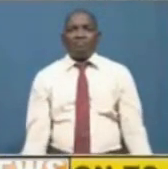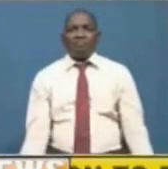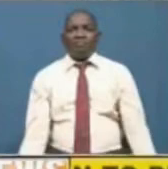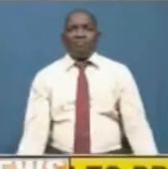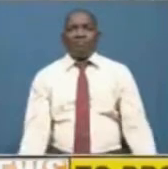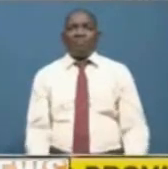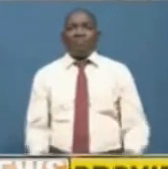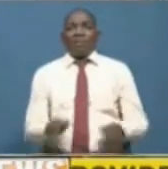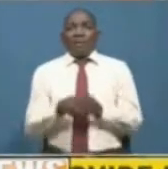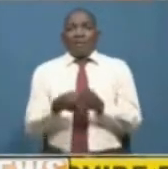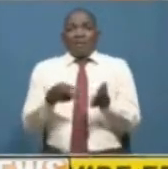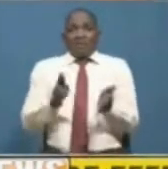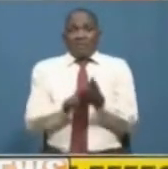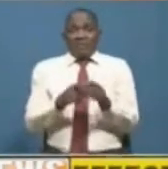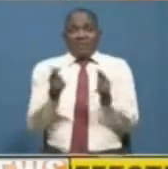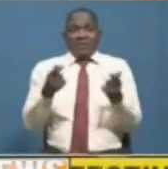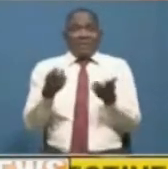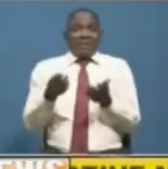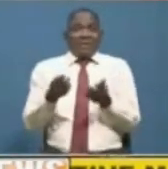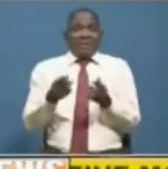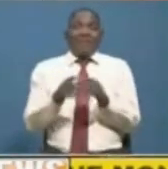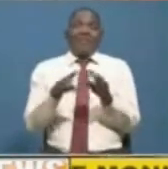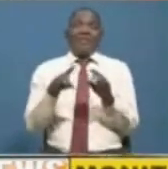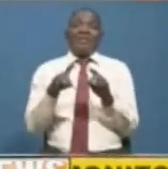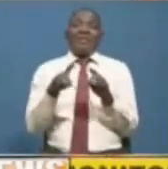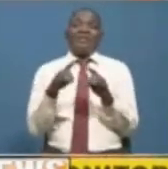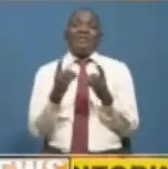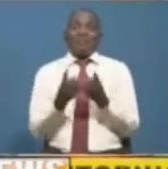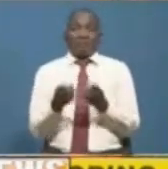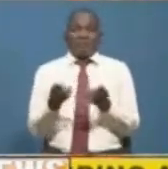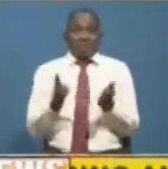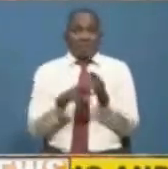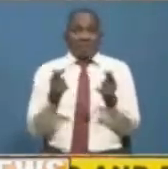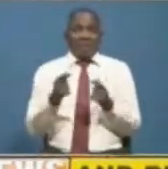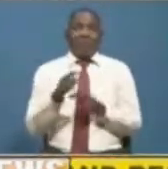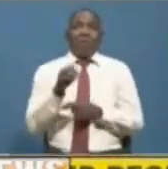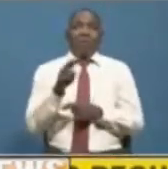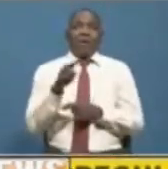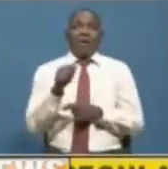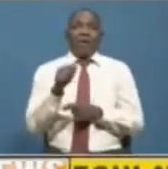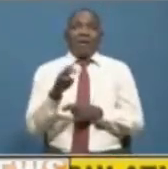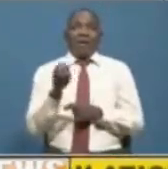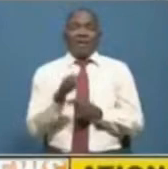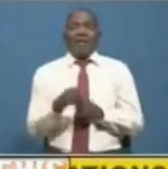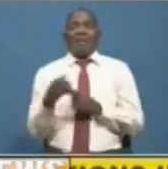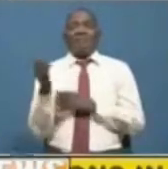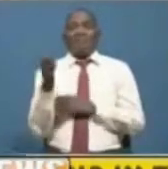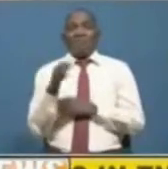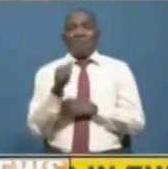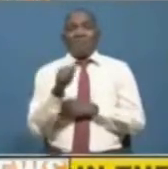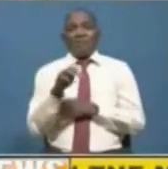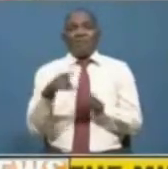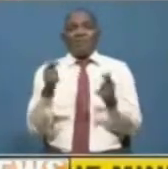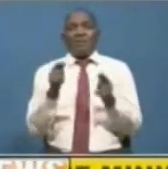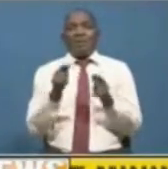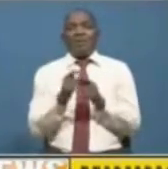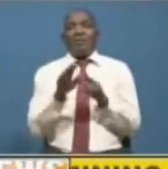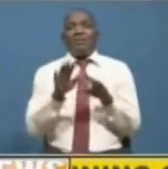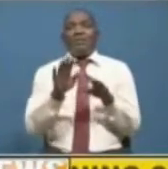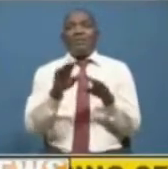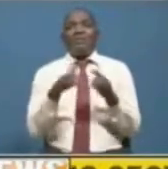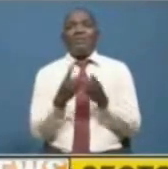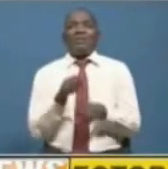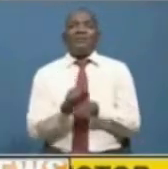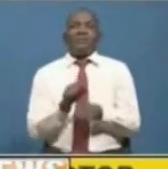At the Registrar General's department, the Registrar General, Mrs. Jemima Owari, briefed the Attorney General on the department's